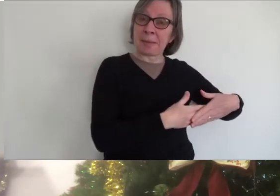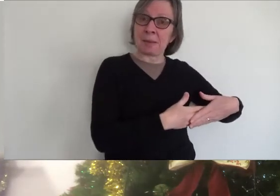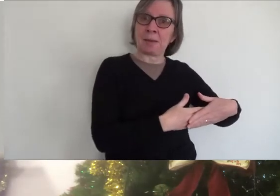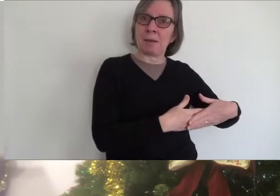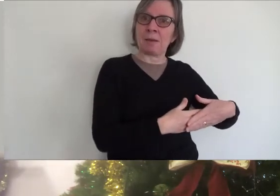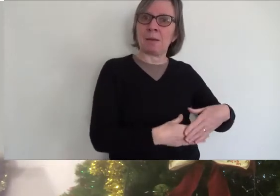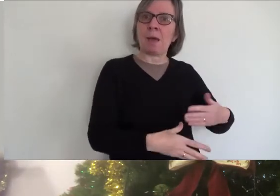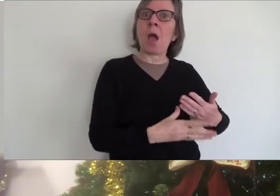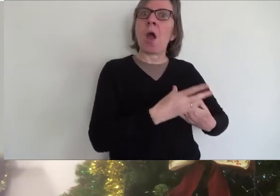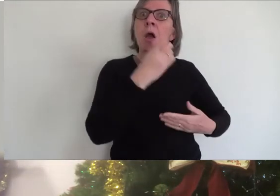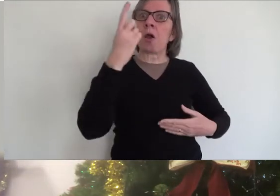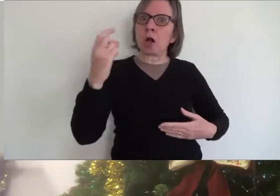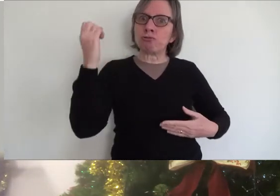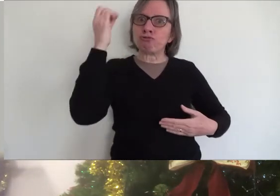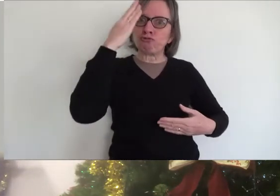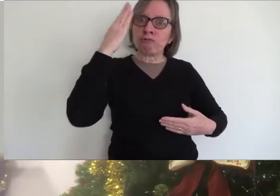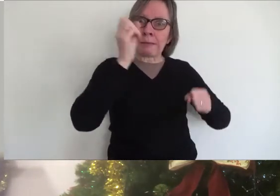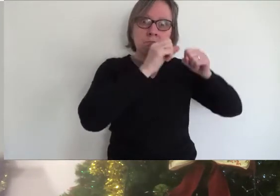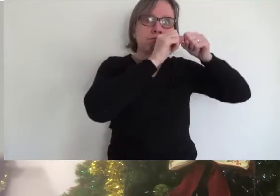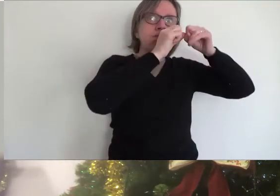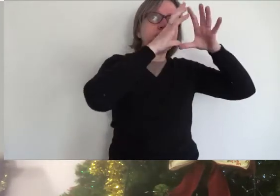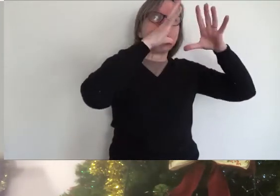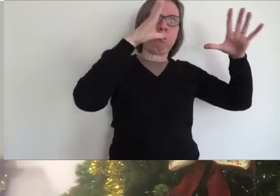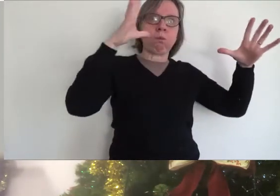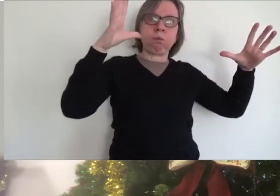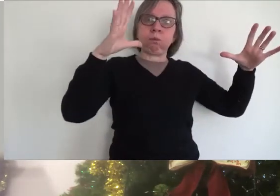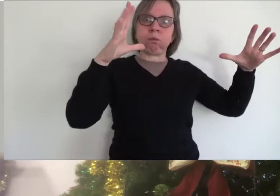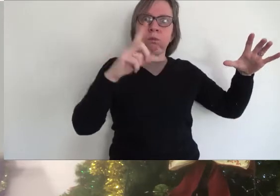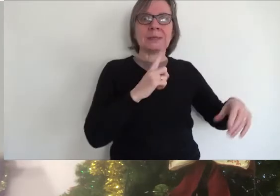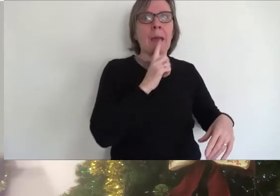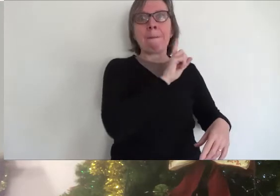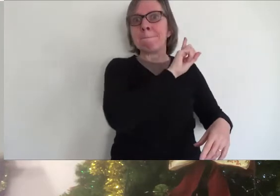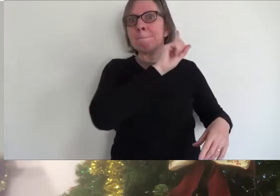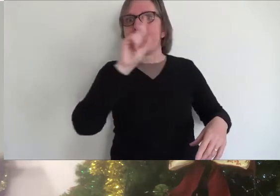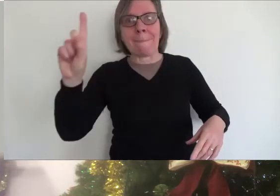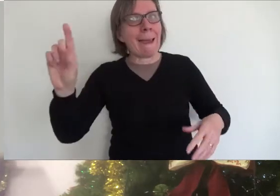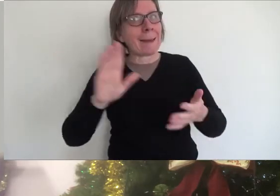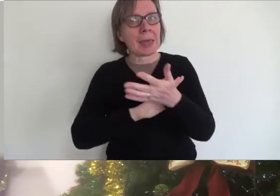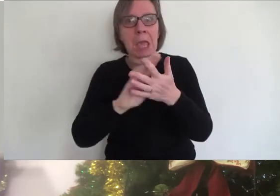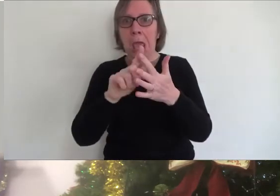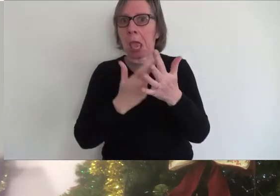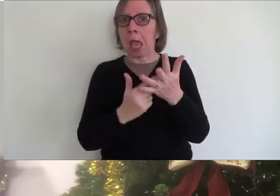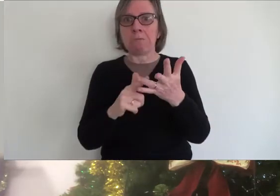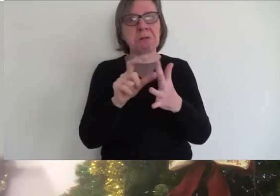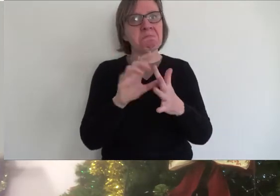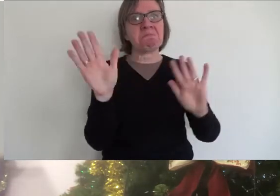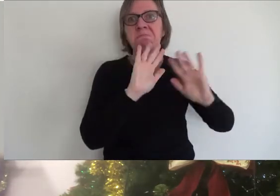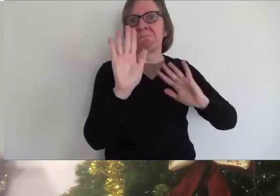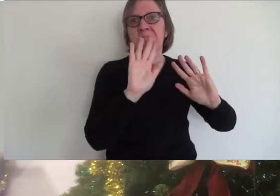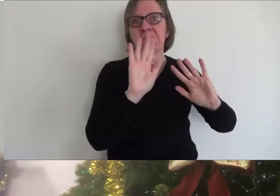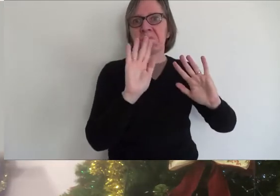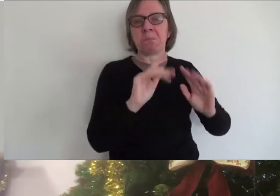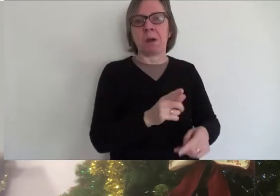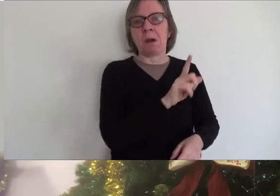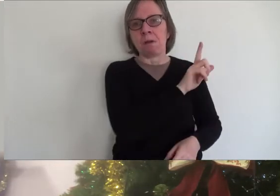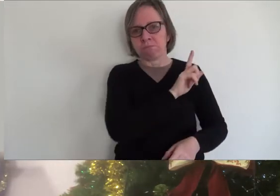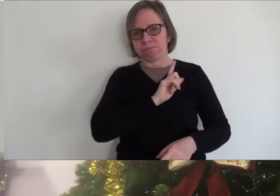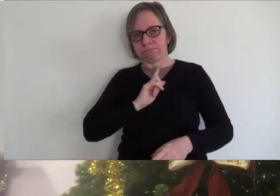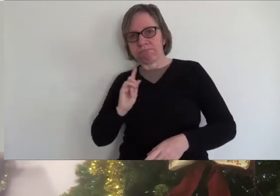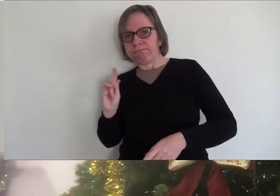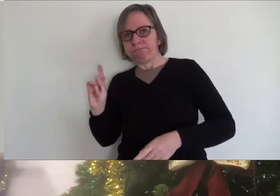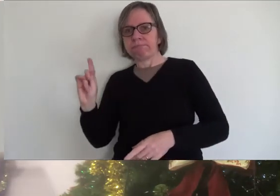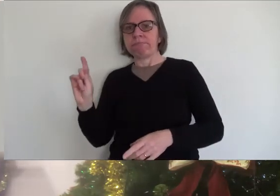to kind of avoid going back home via Jerusalem and Herod. They must avoid